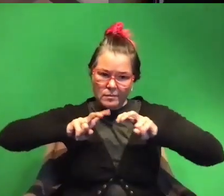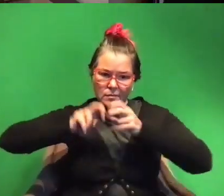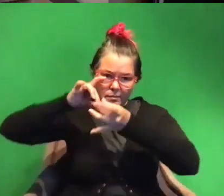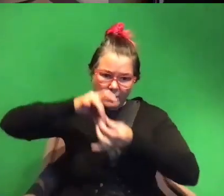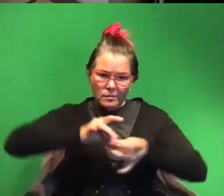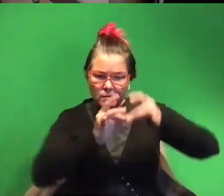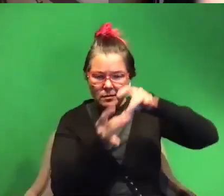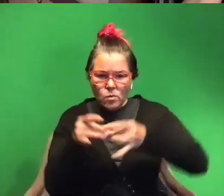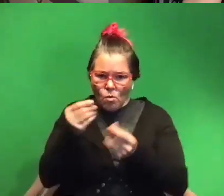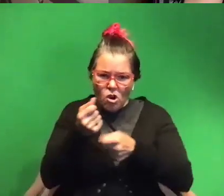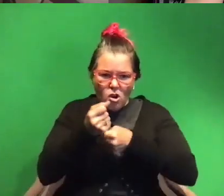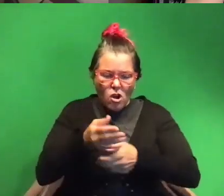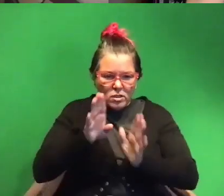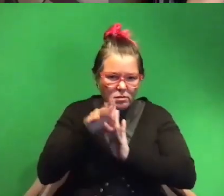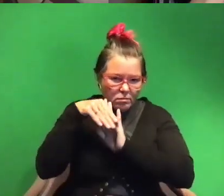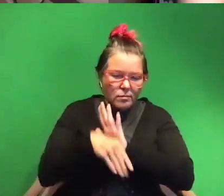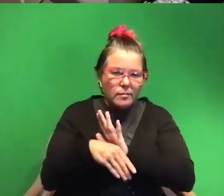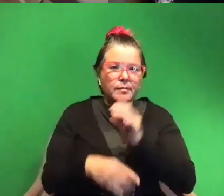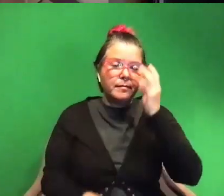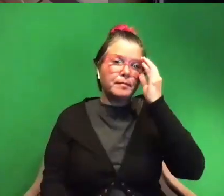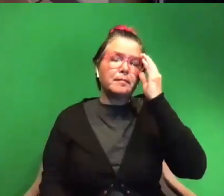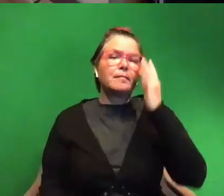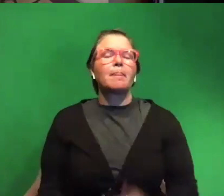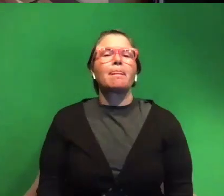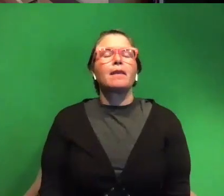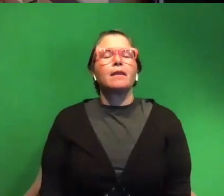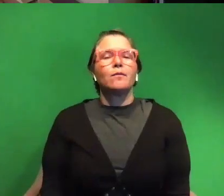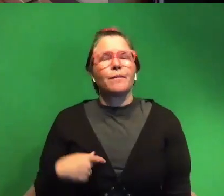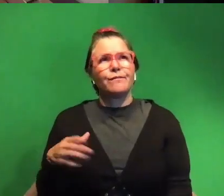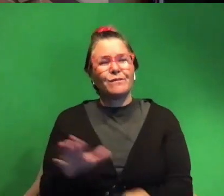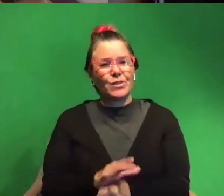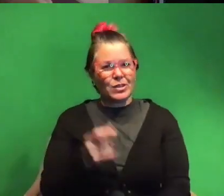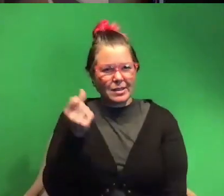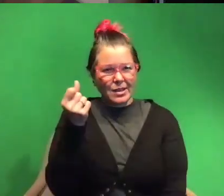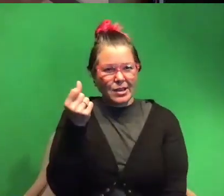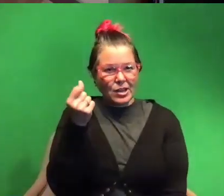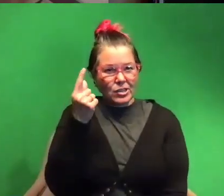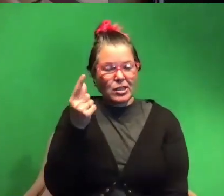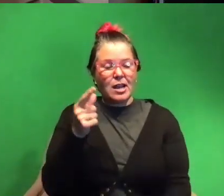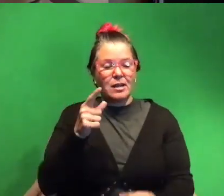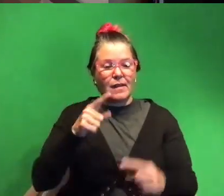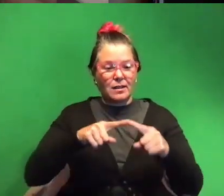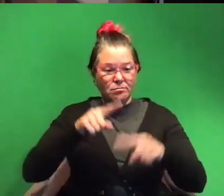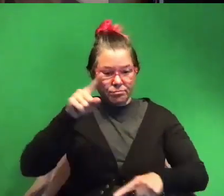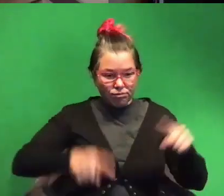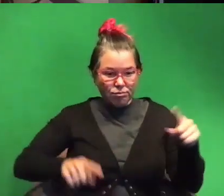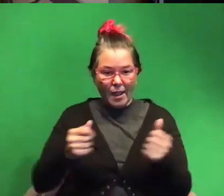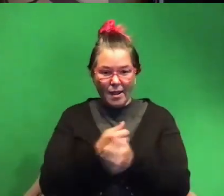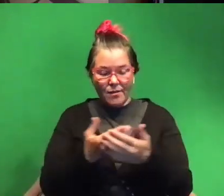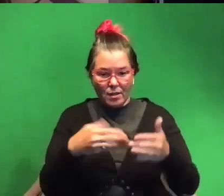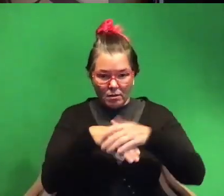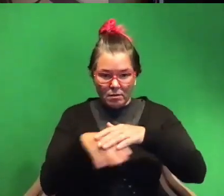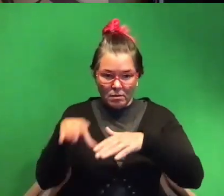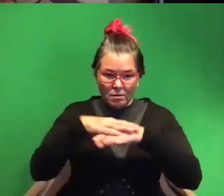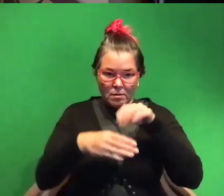that drove the decline that we saw. And we don't understand all of the diversity of everything that's going on in that environment